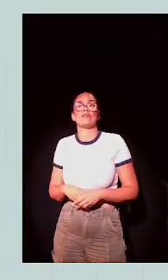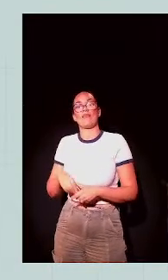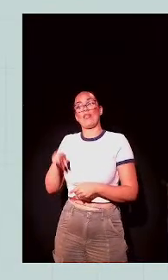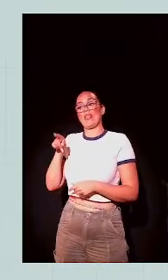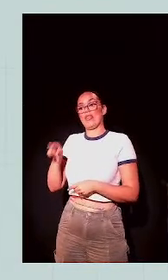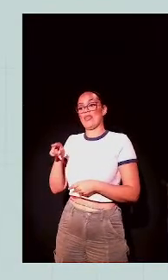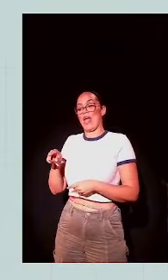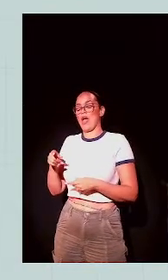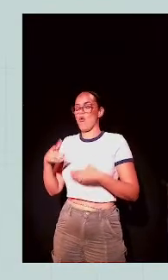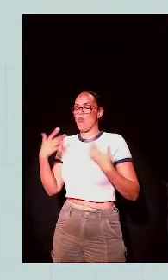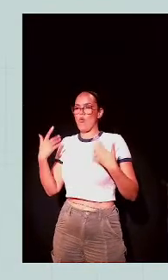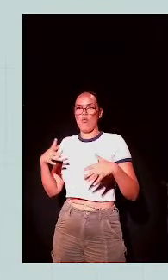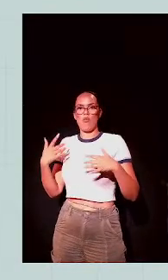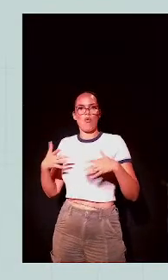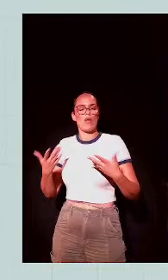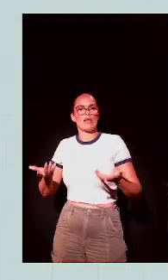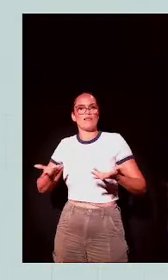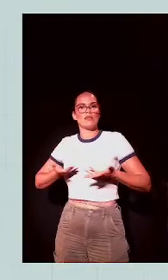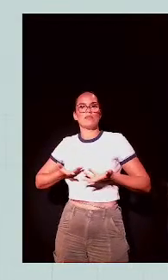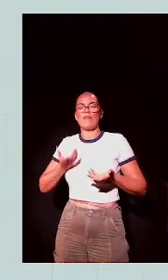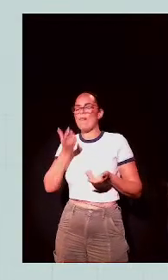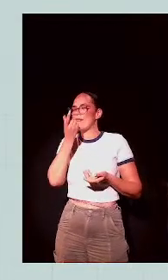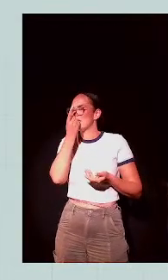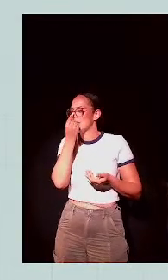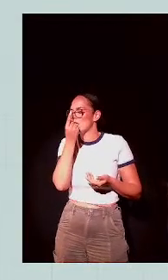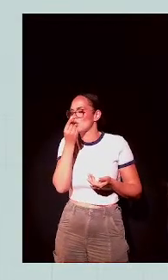potential for